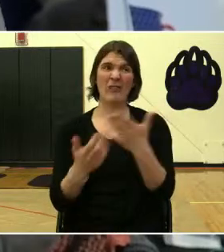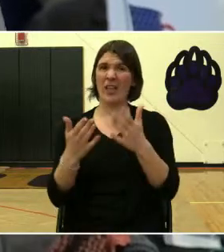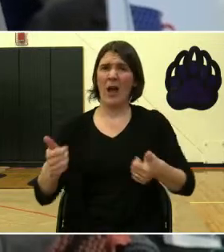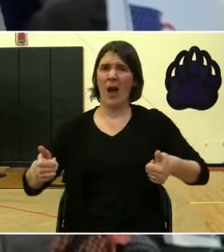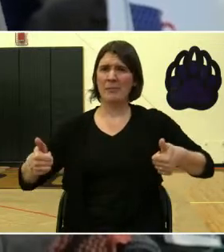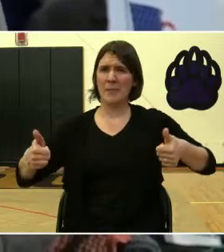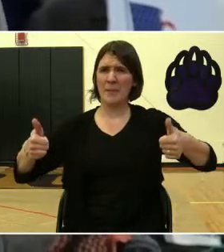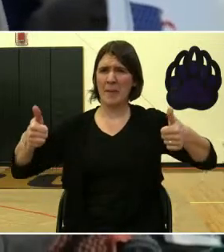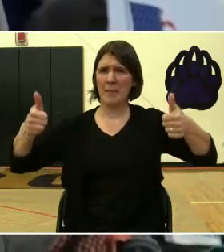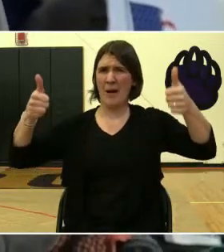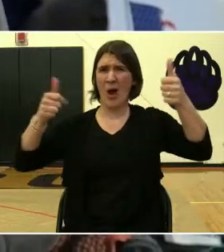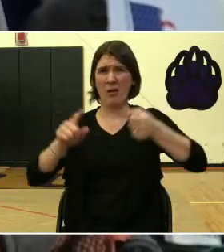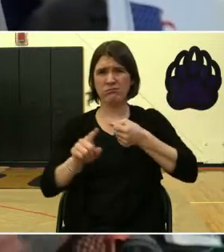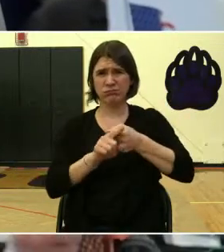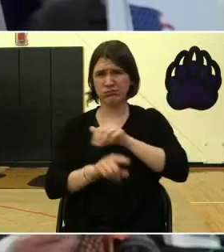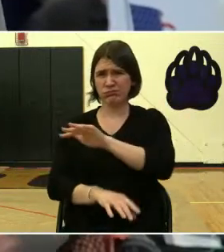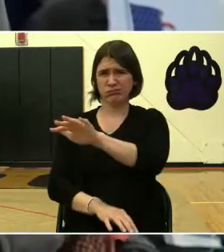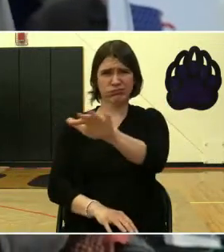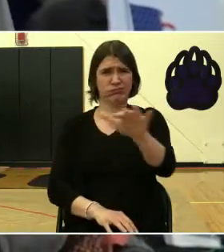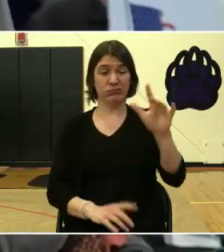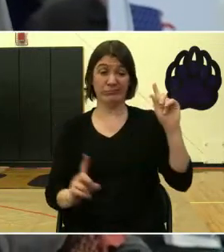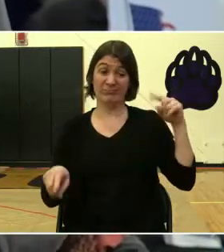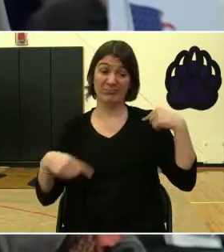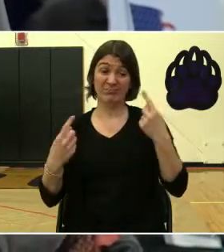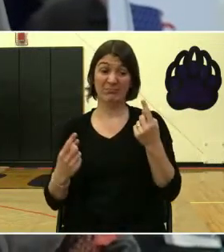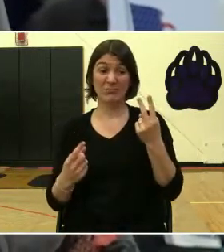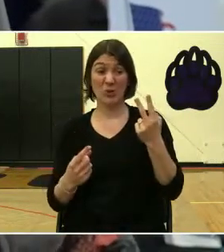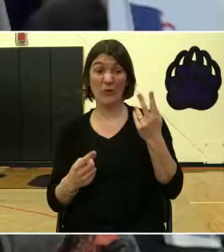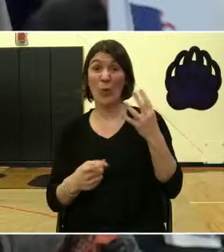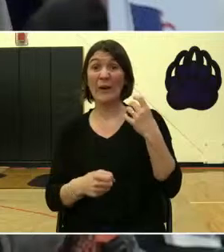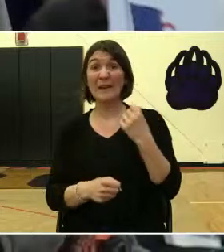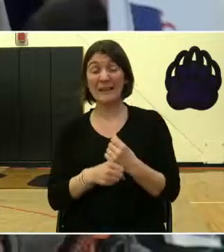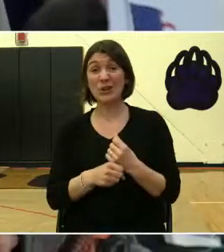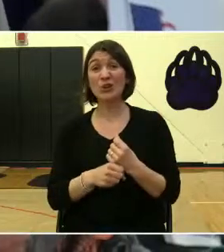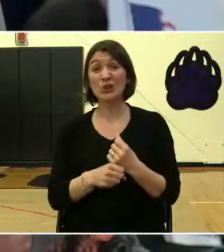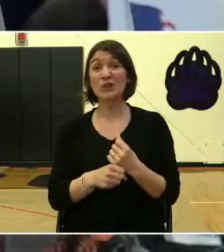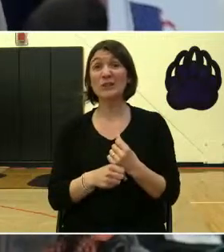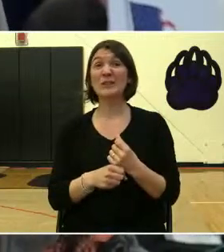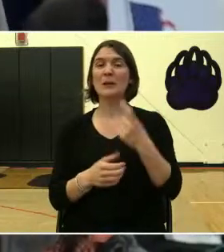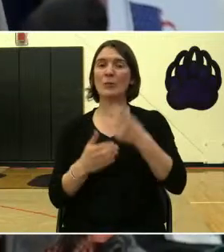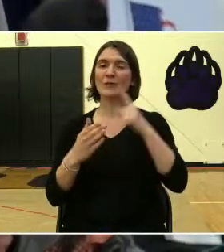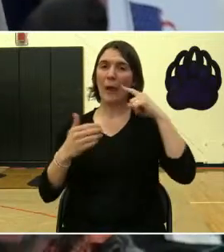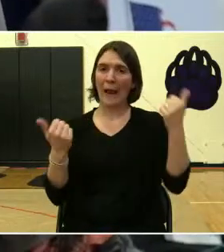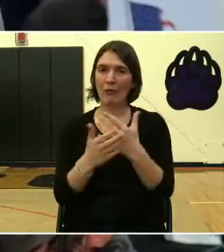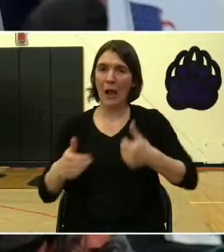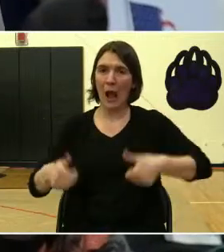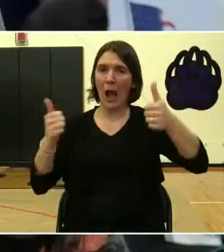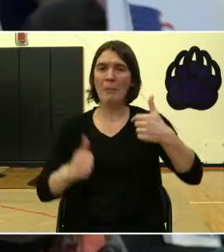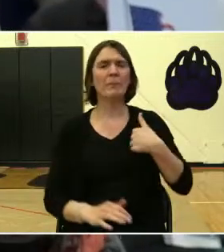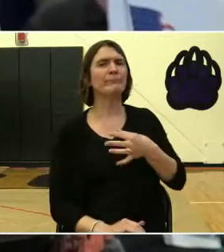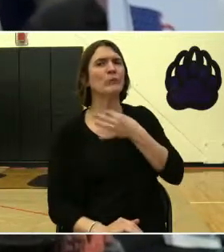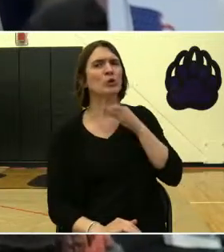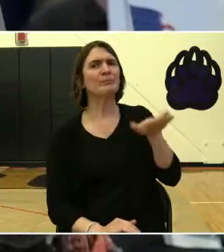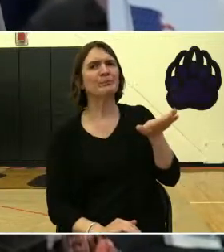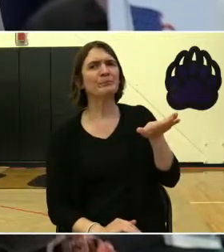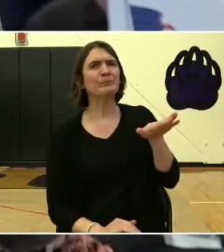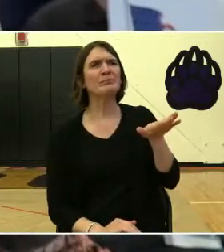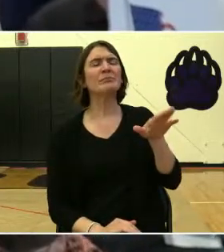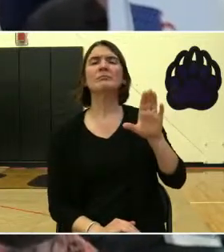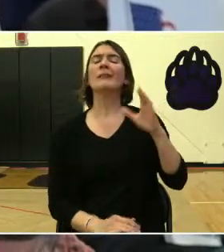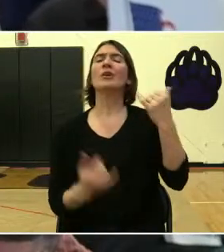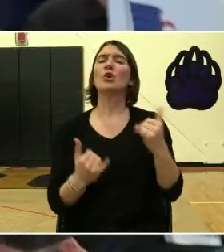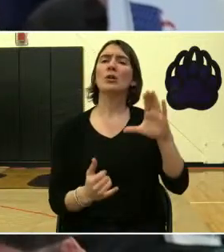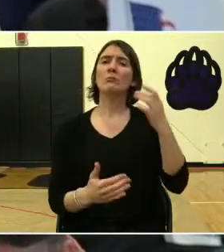in things that have been going on in the last uh two three four years can someone from the administration tell us about the cola